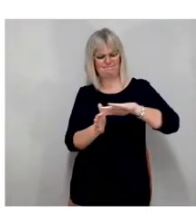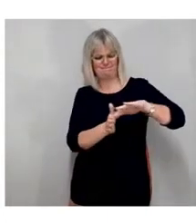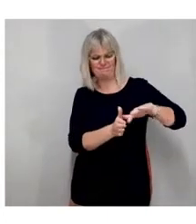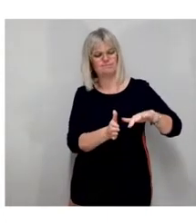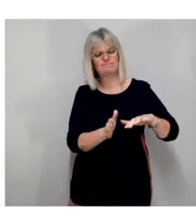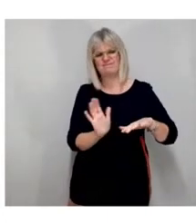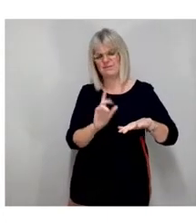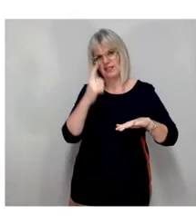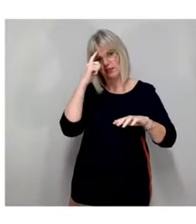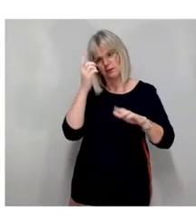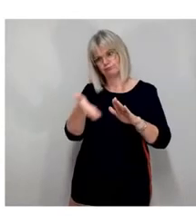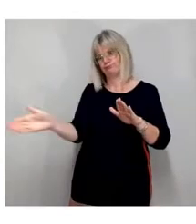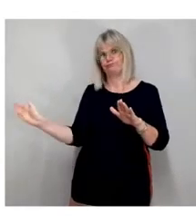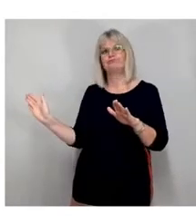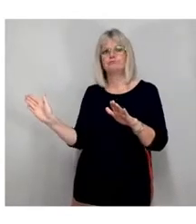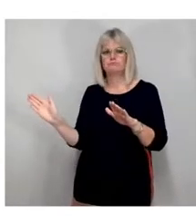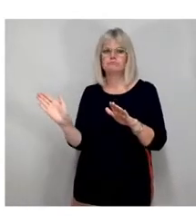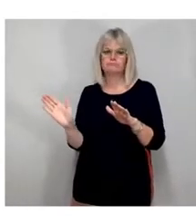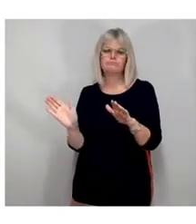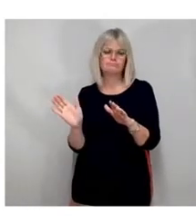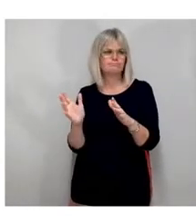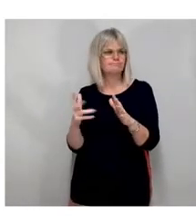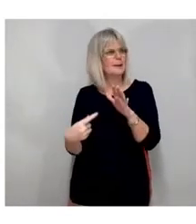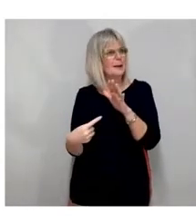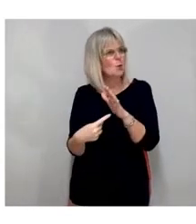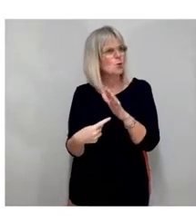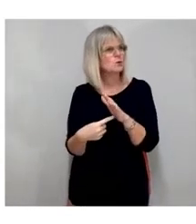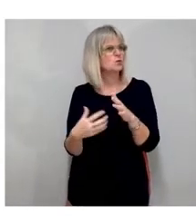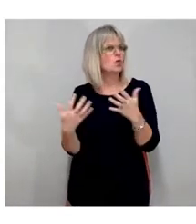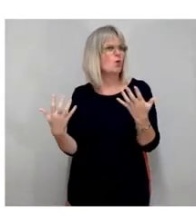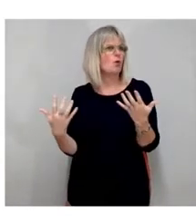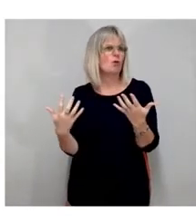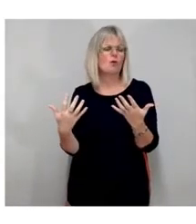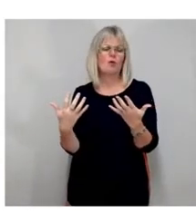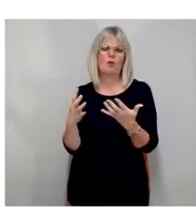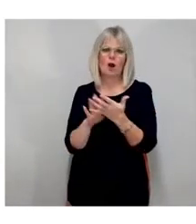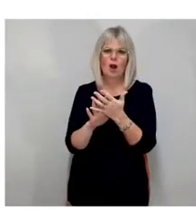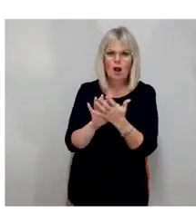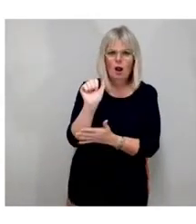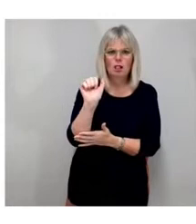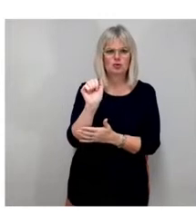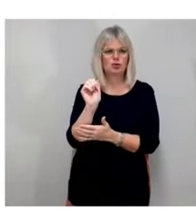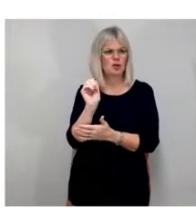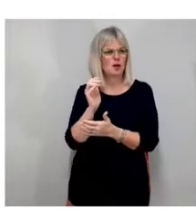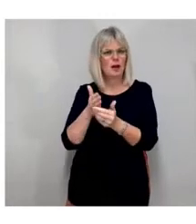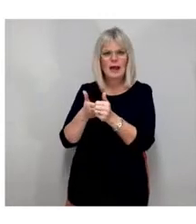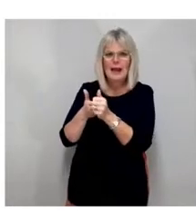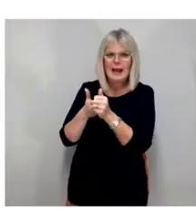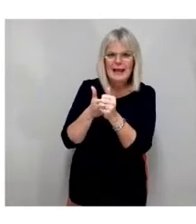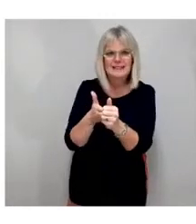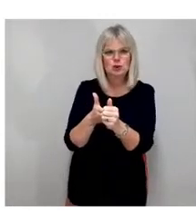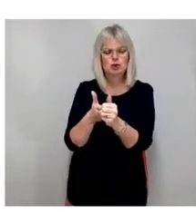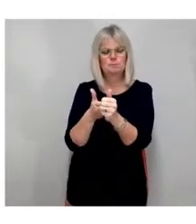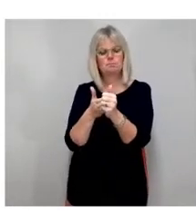about the importance of culture and leadership and mission in the broad business